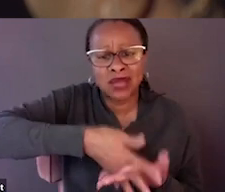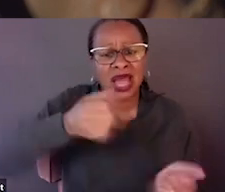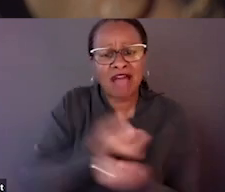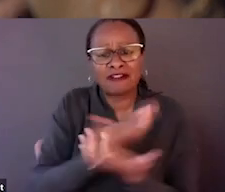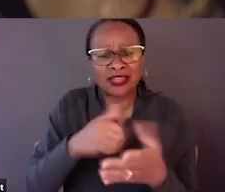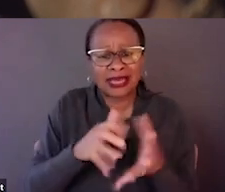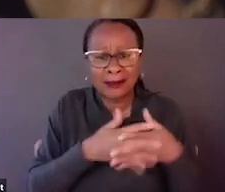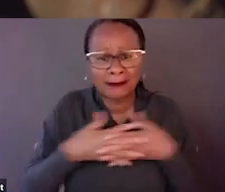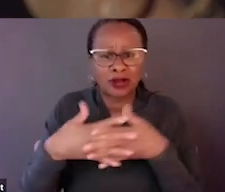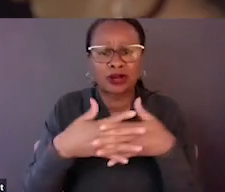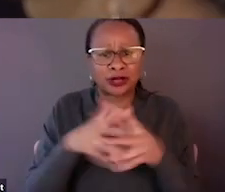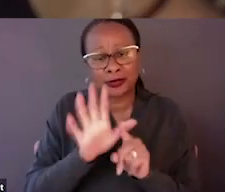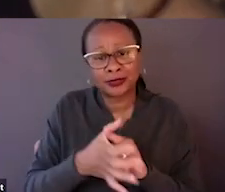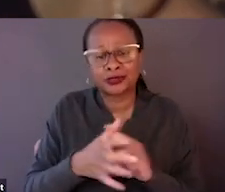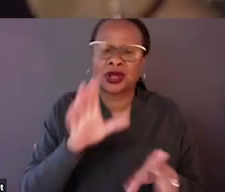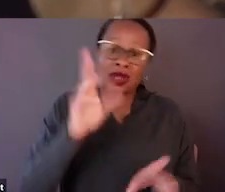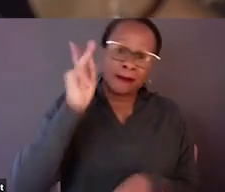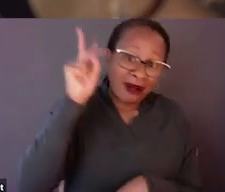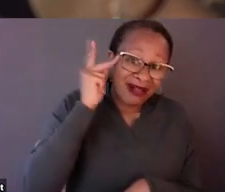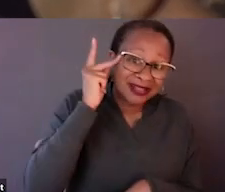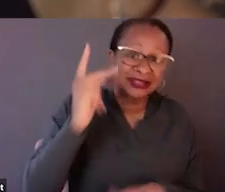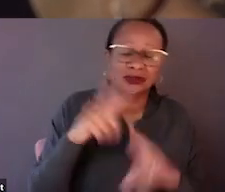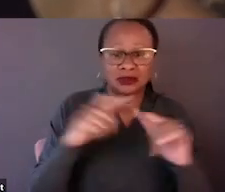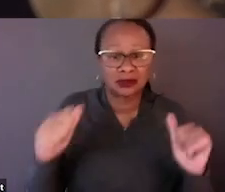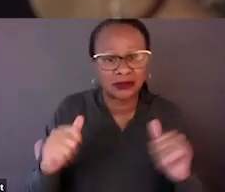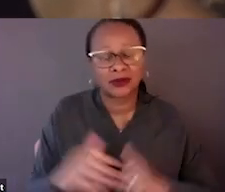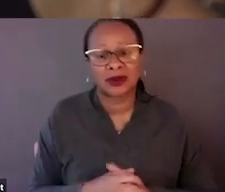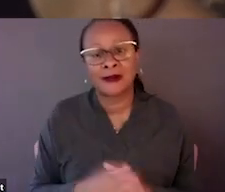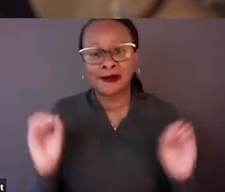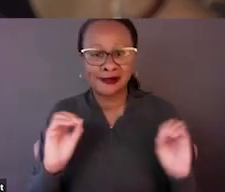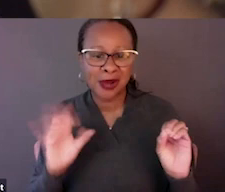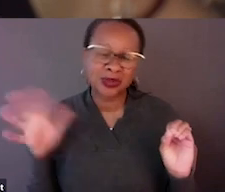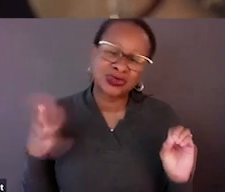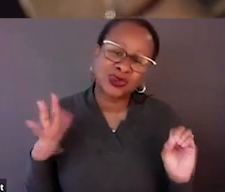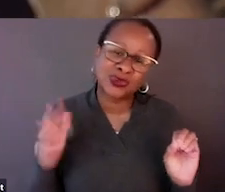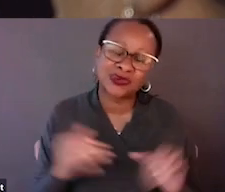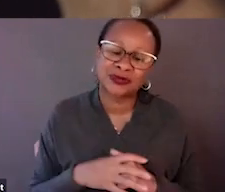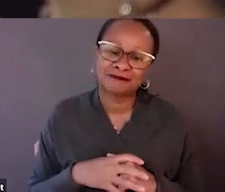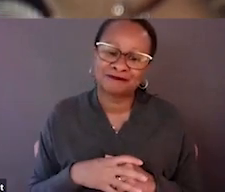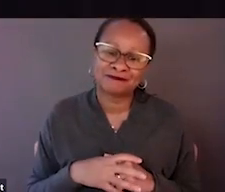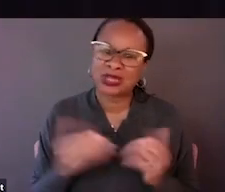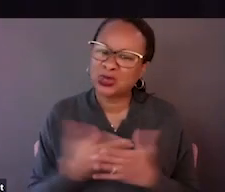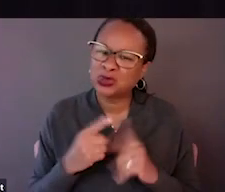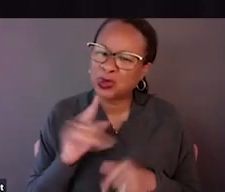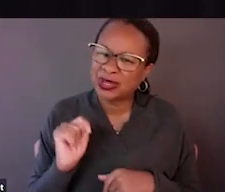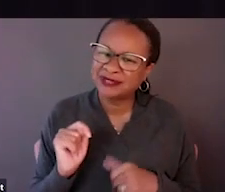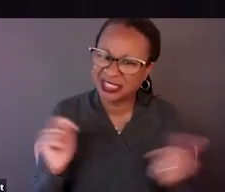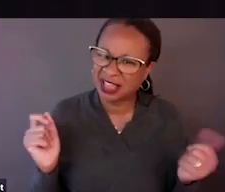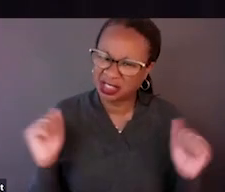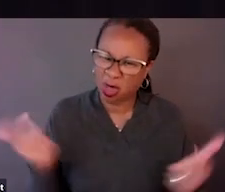you know, sort of culture and politics. And so no one's sort of, you know, immune to it. It's everywhere. No,